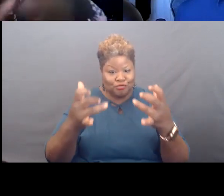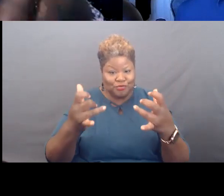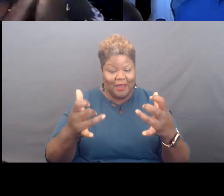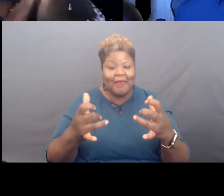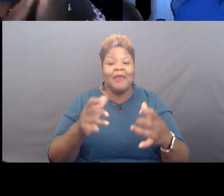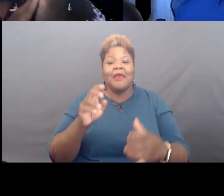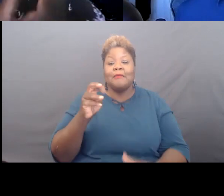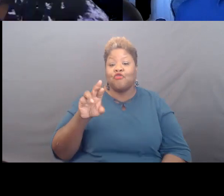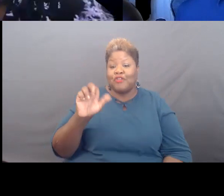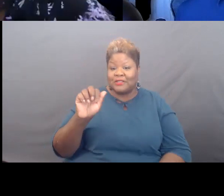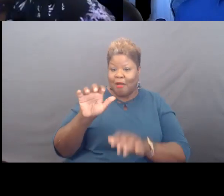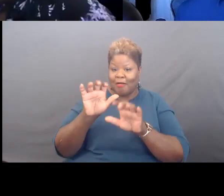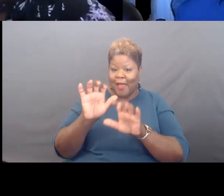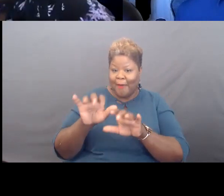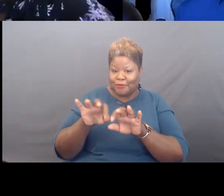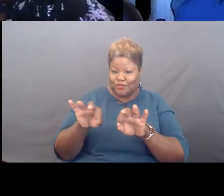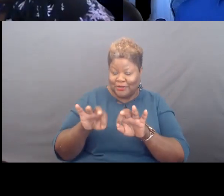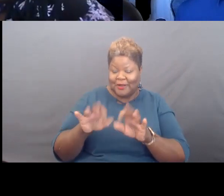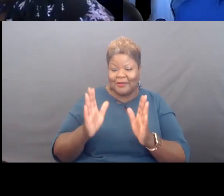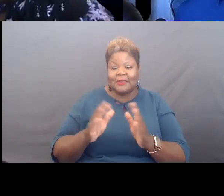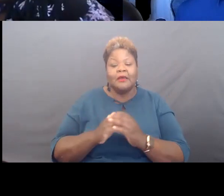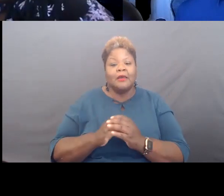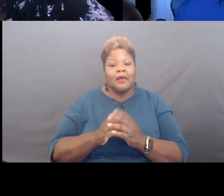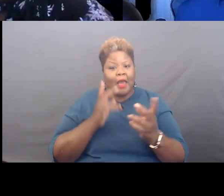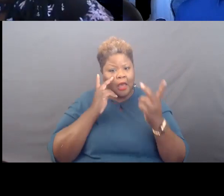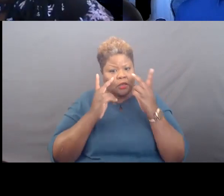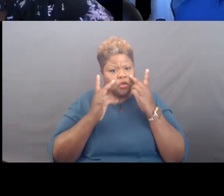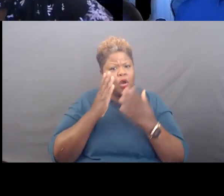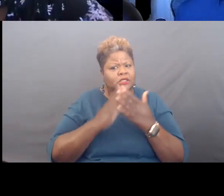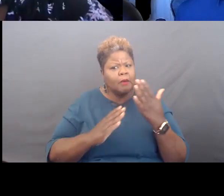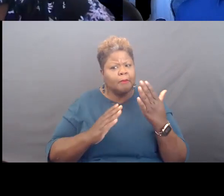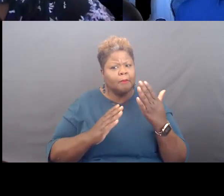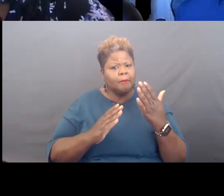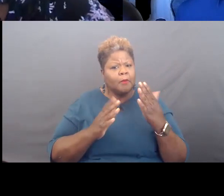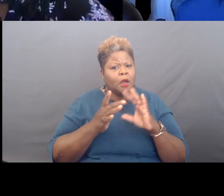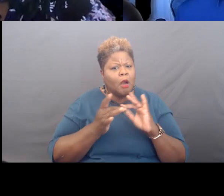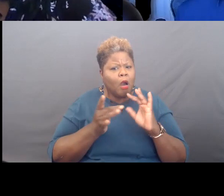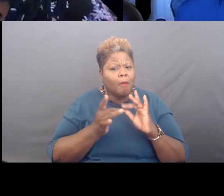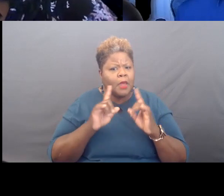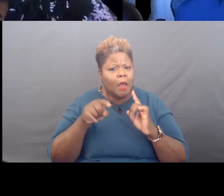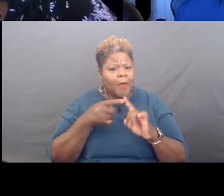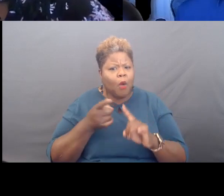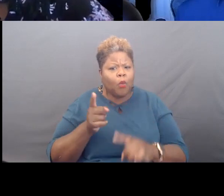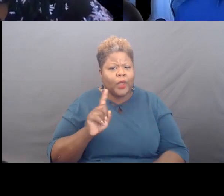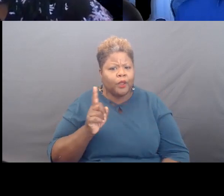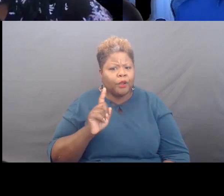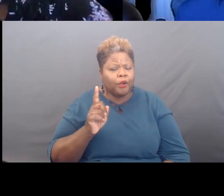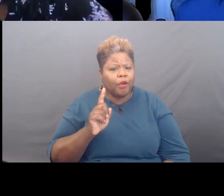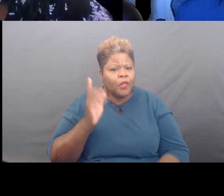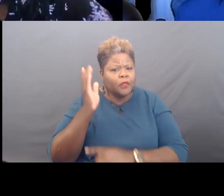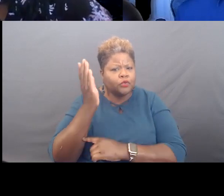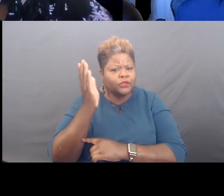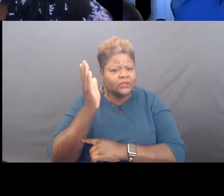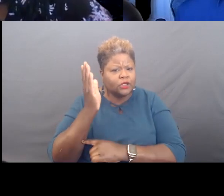for captioning. I did see some another comment about where these presentations